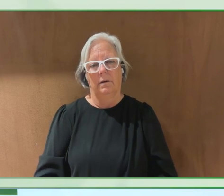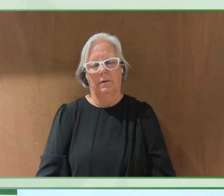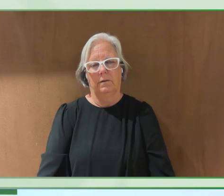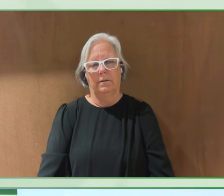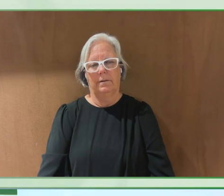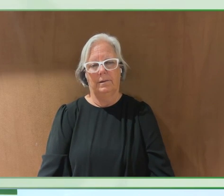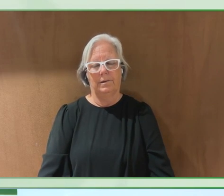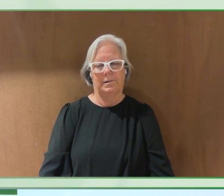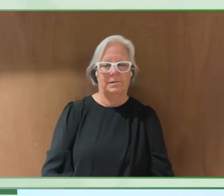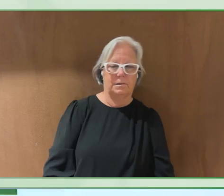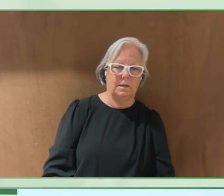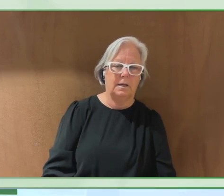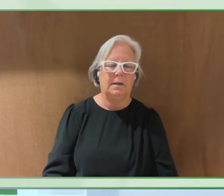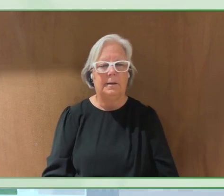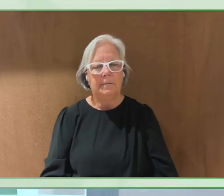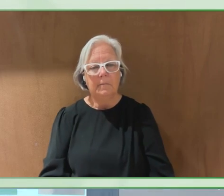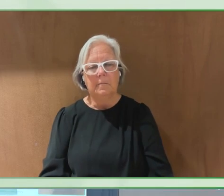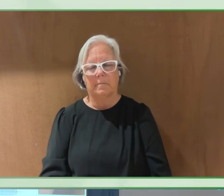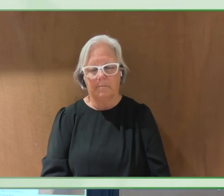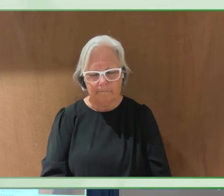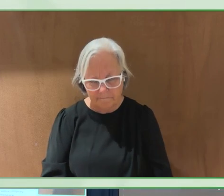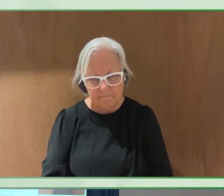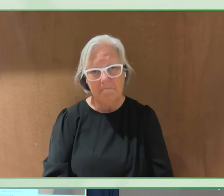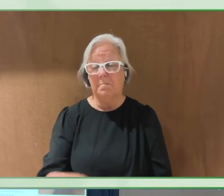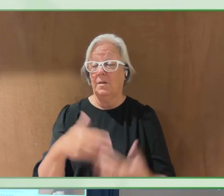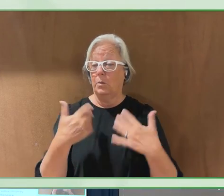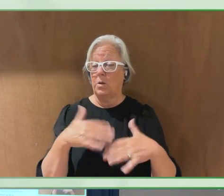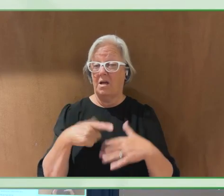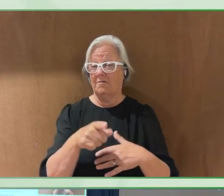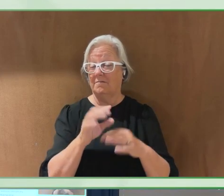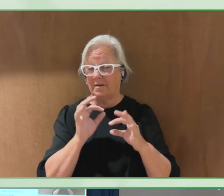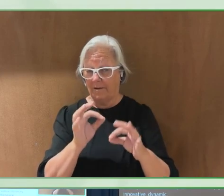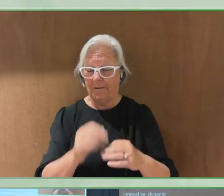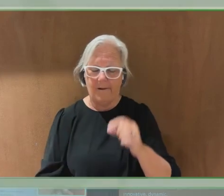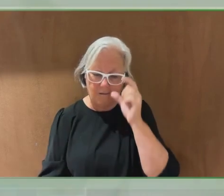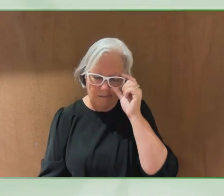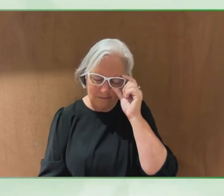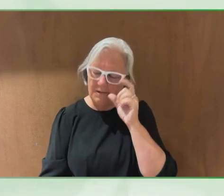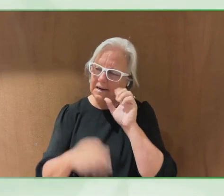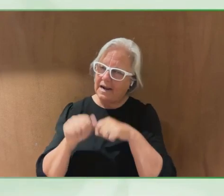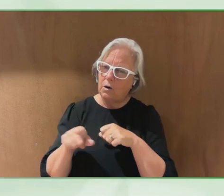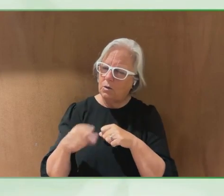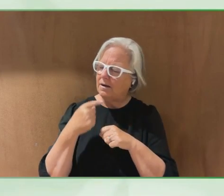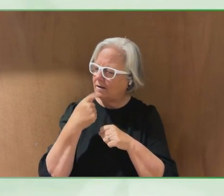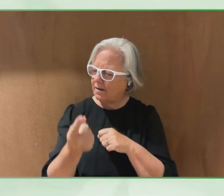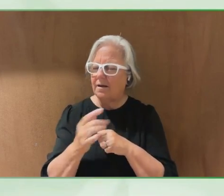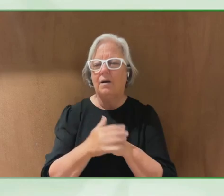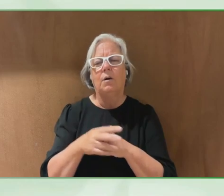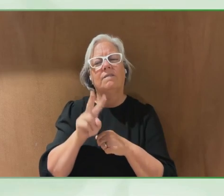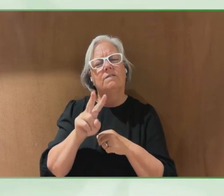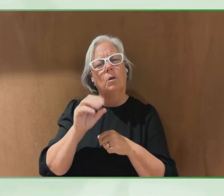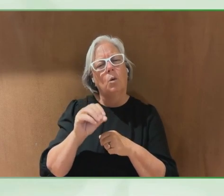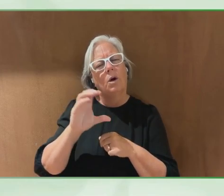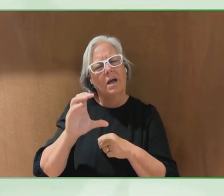It was really very impressive. Can you tell a few words about maybe vocational education for people